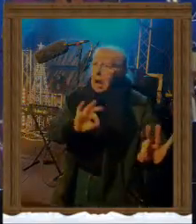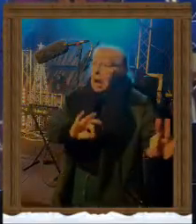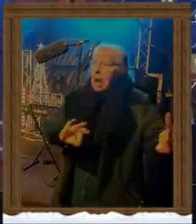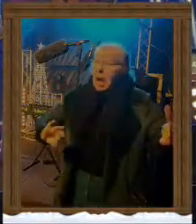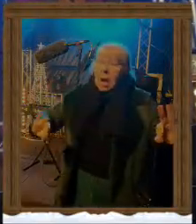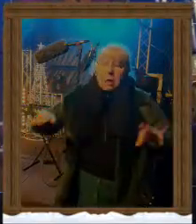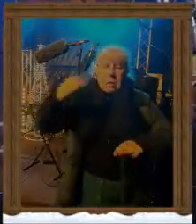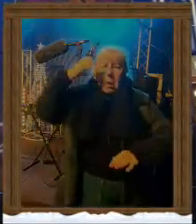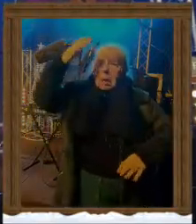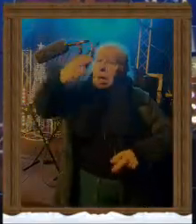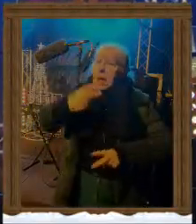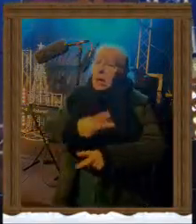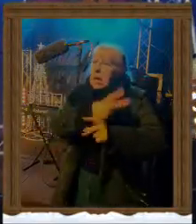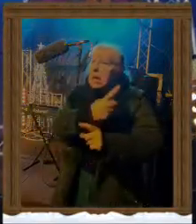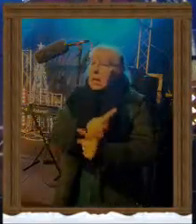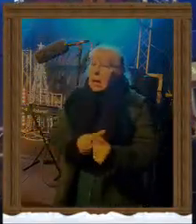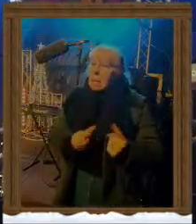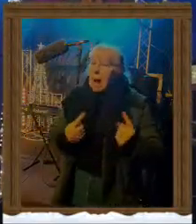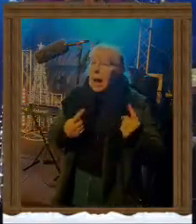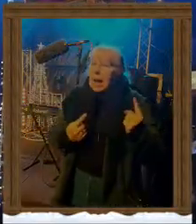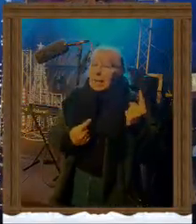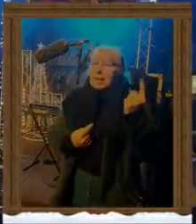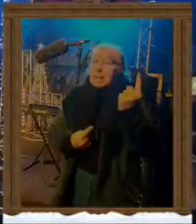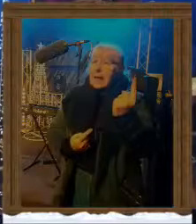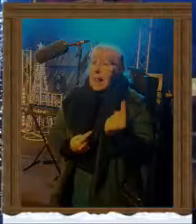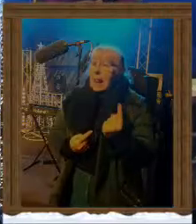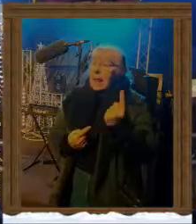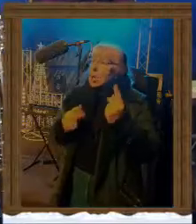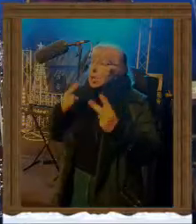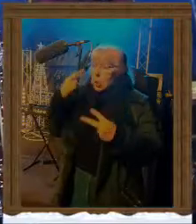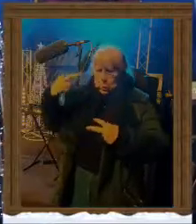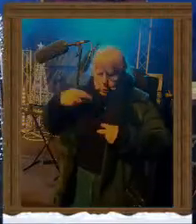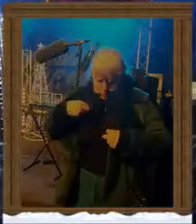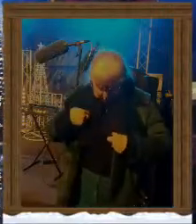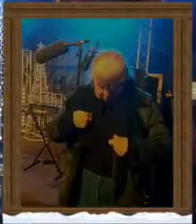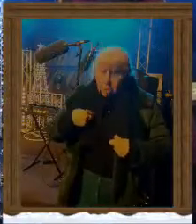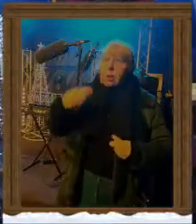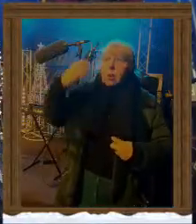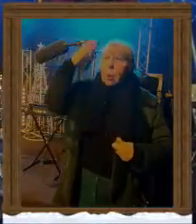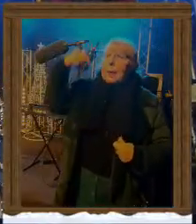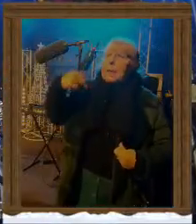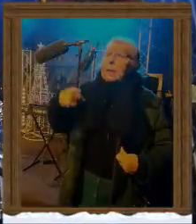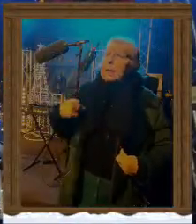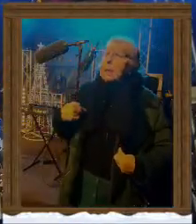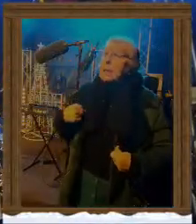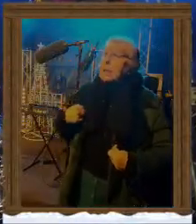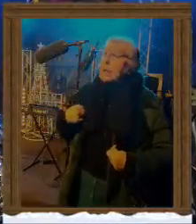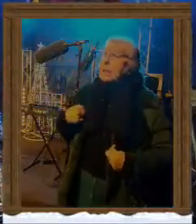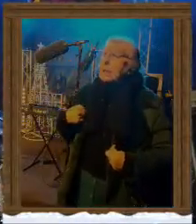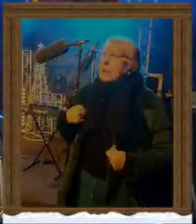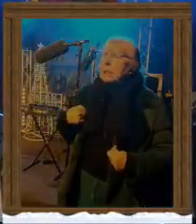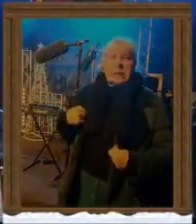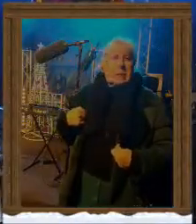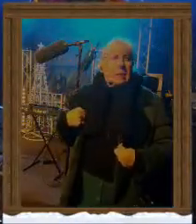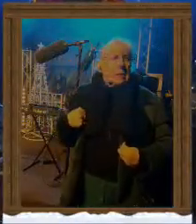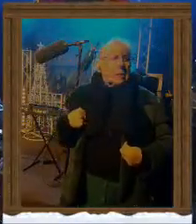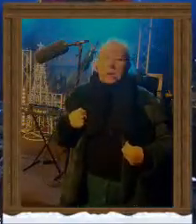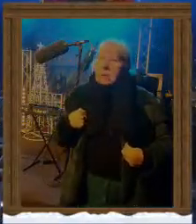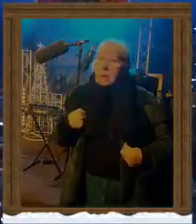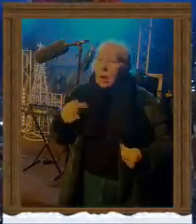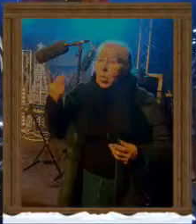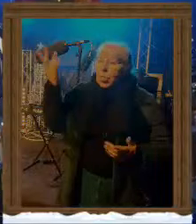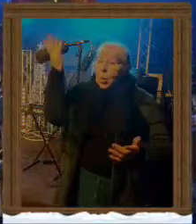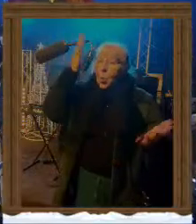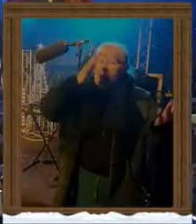of isolation, and it looks like I'm the queen. The wind